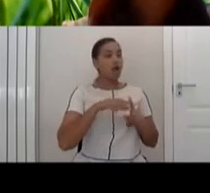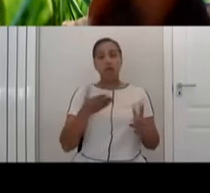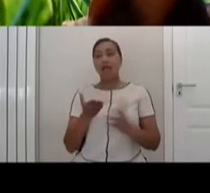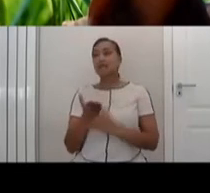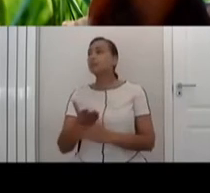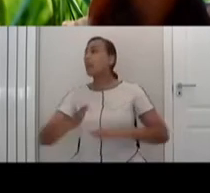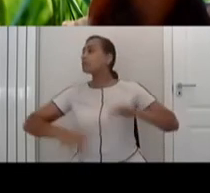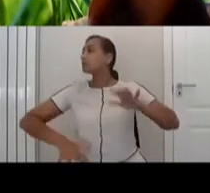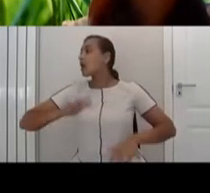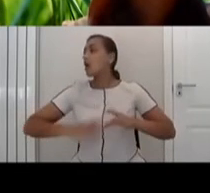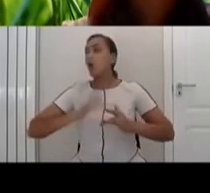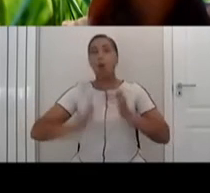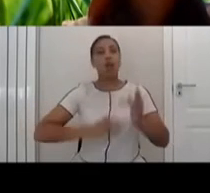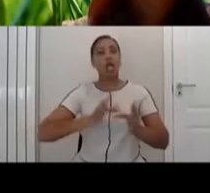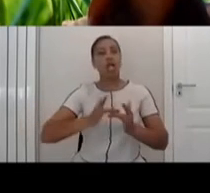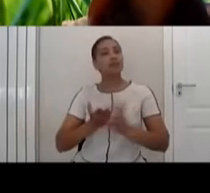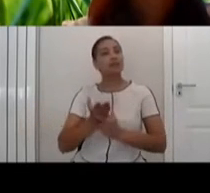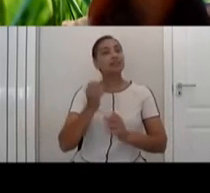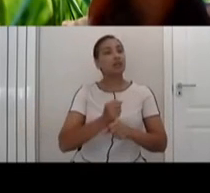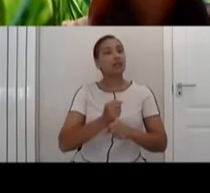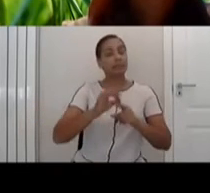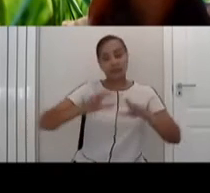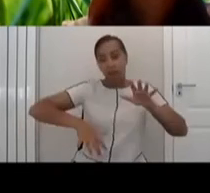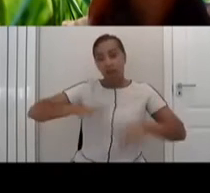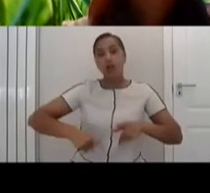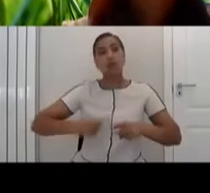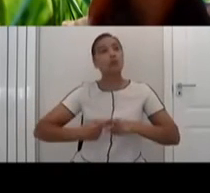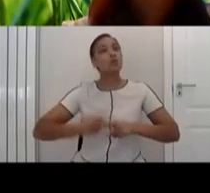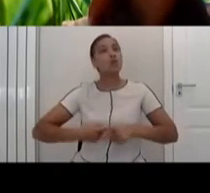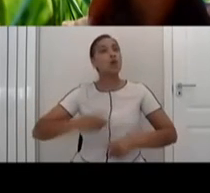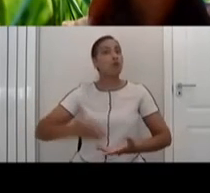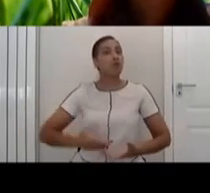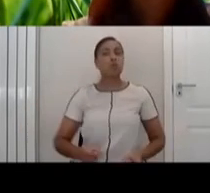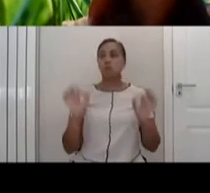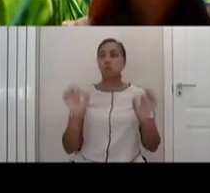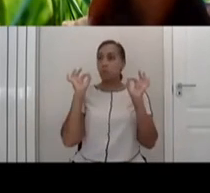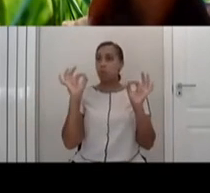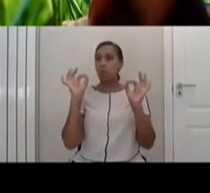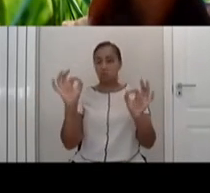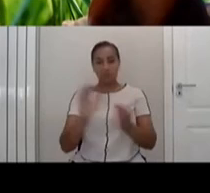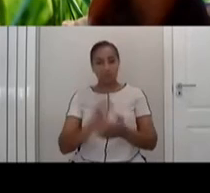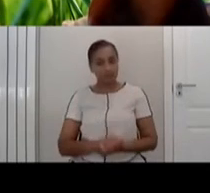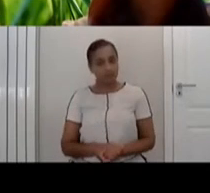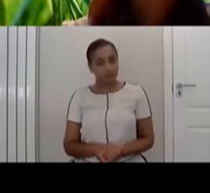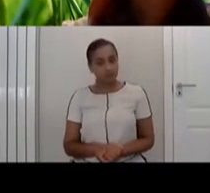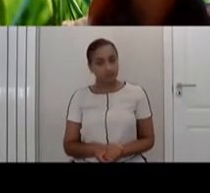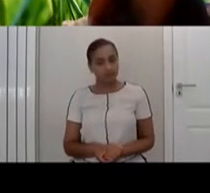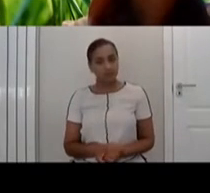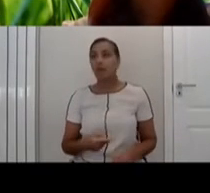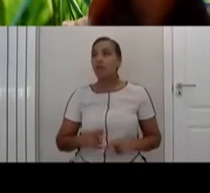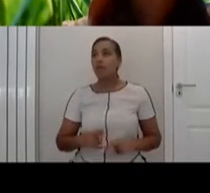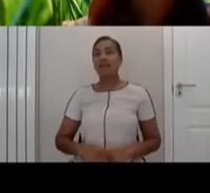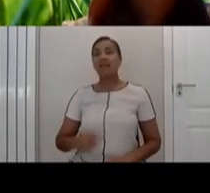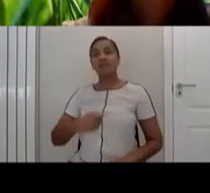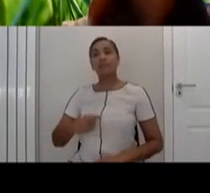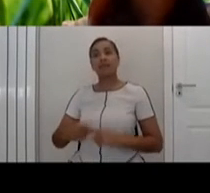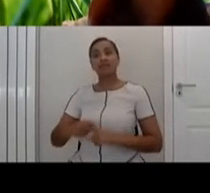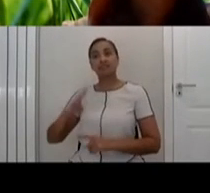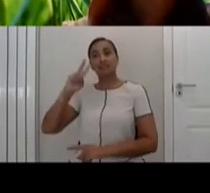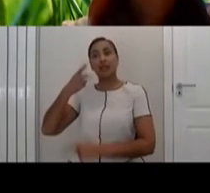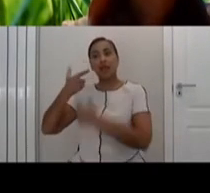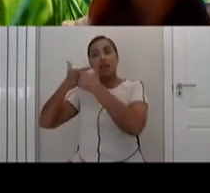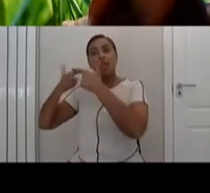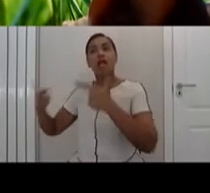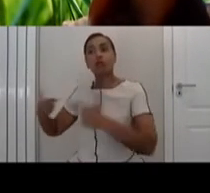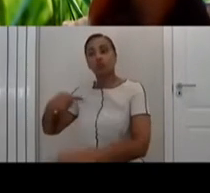and you're reasonably au fait with NHS terms and things. Now, if English wasn't my first language, and let's say